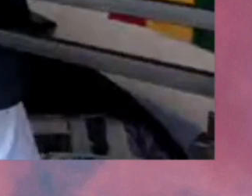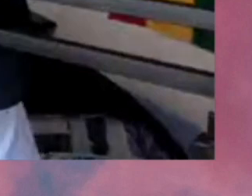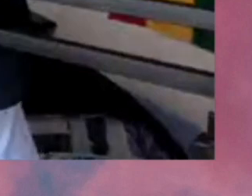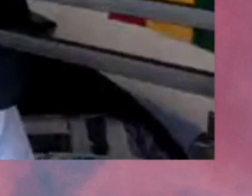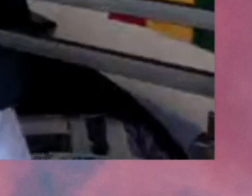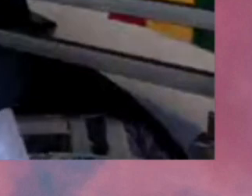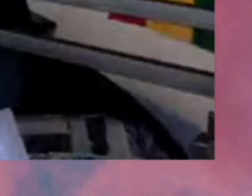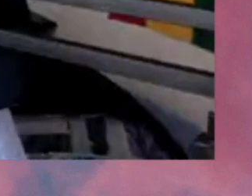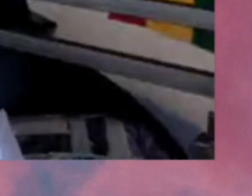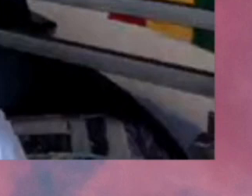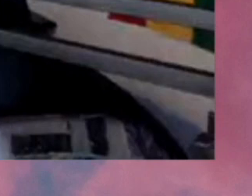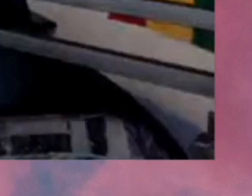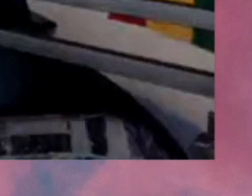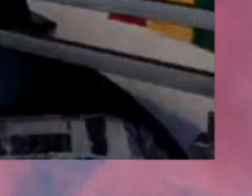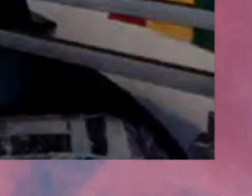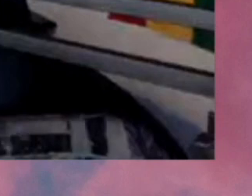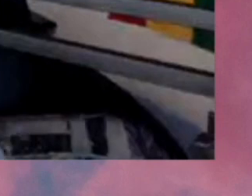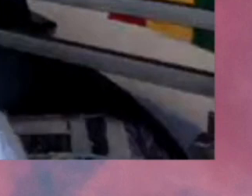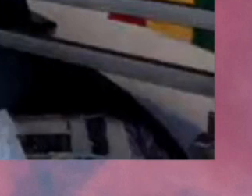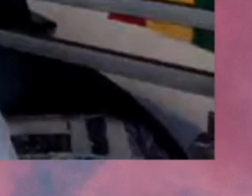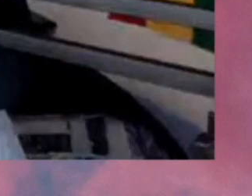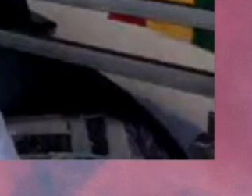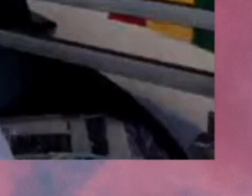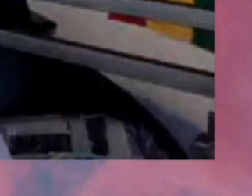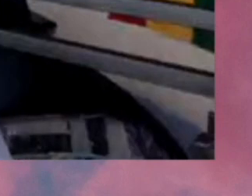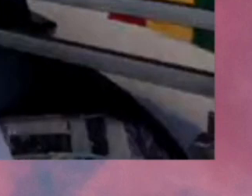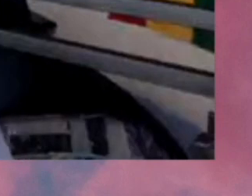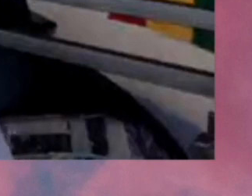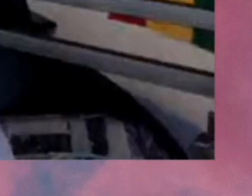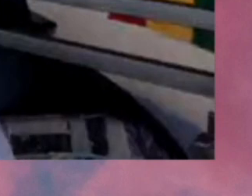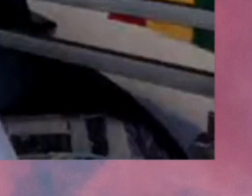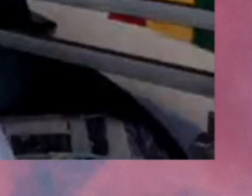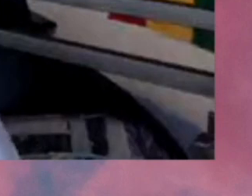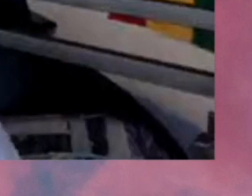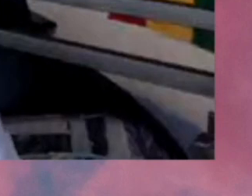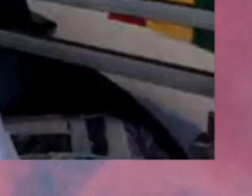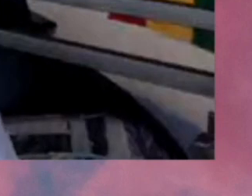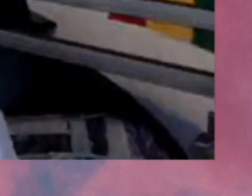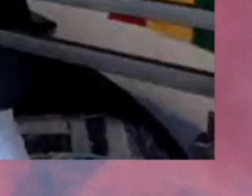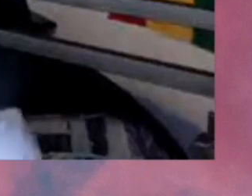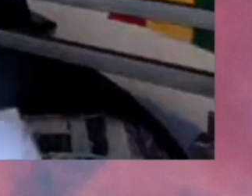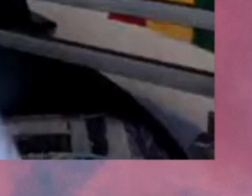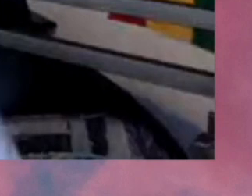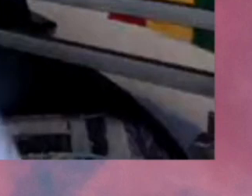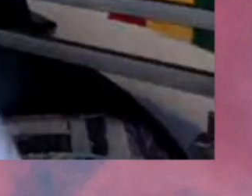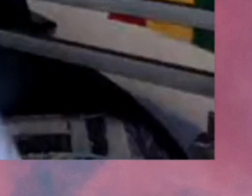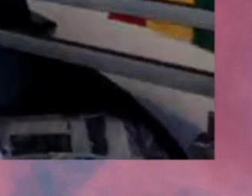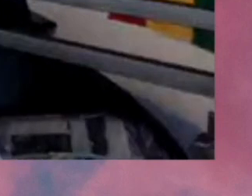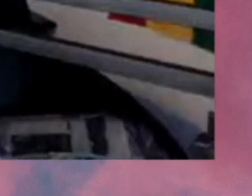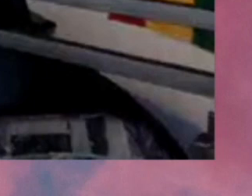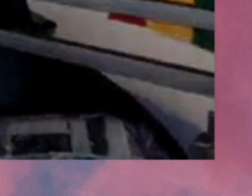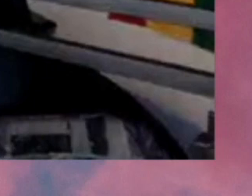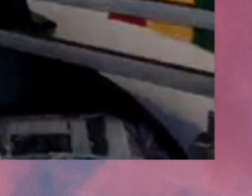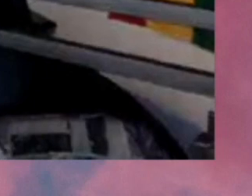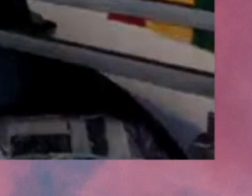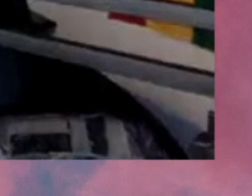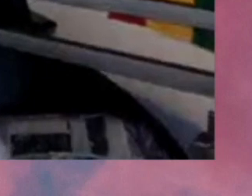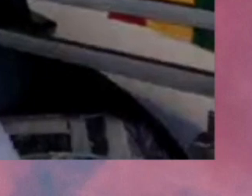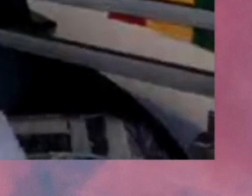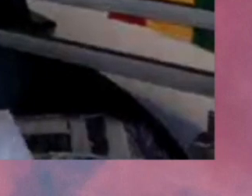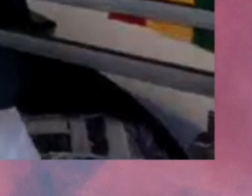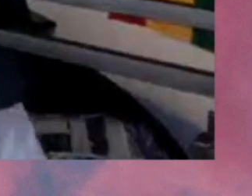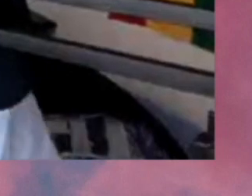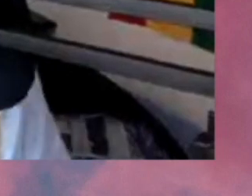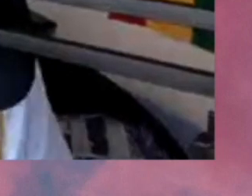say I thin. Wherever you are, say for show. Wherever you are, say let's get it.